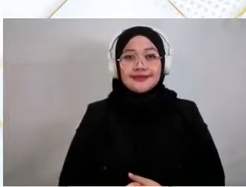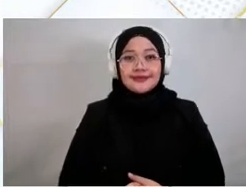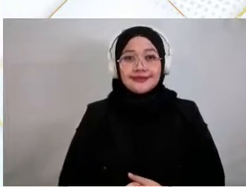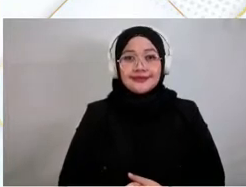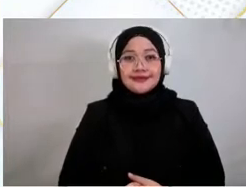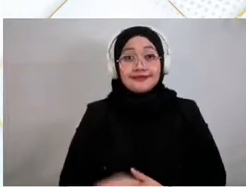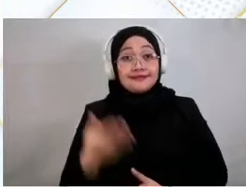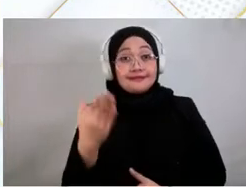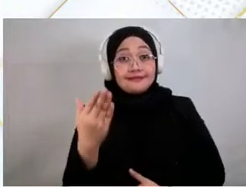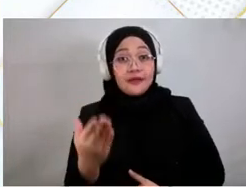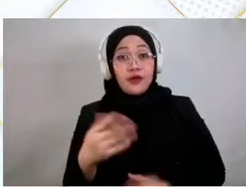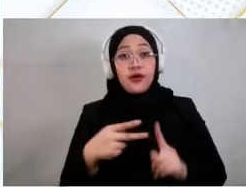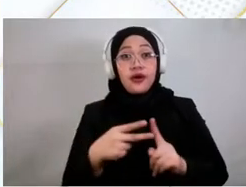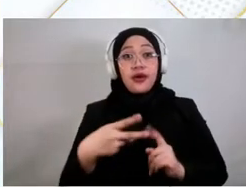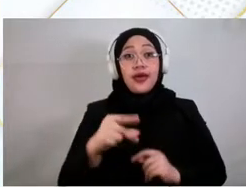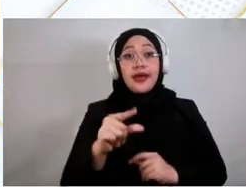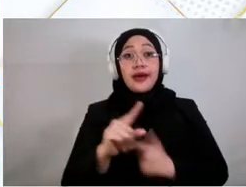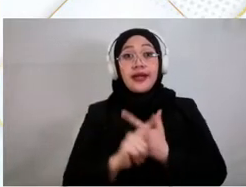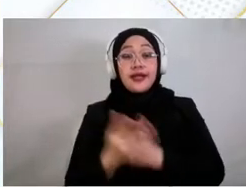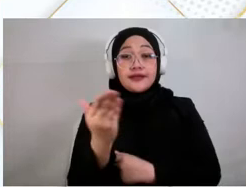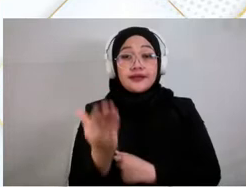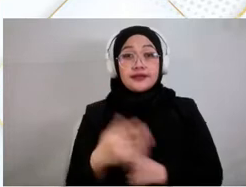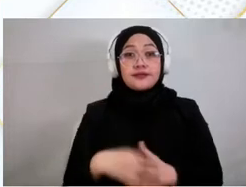Yes, Bu Herli. Yeah.